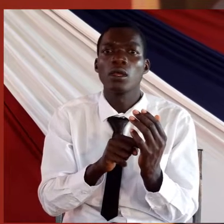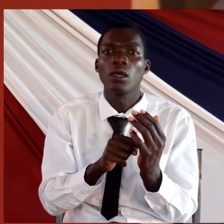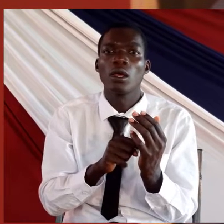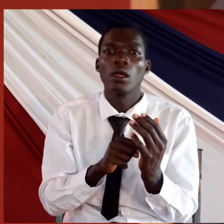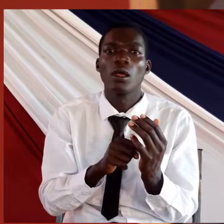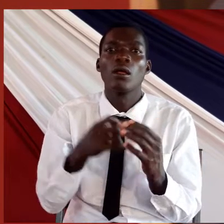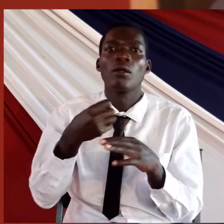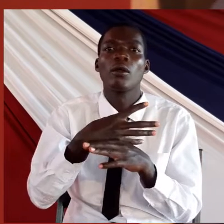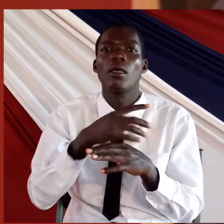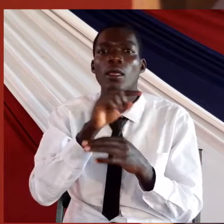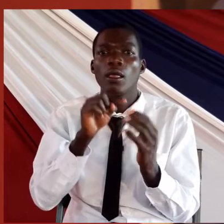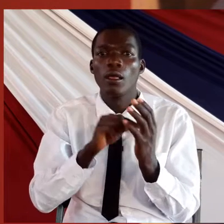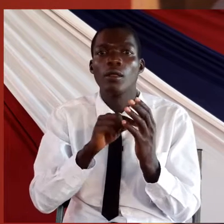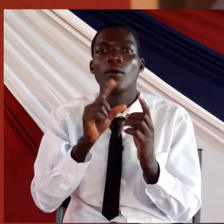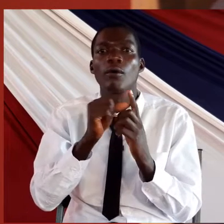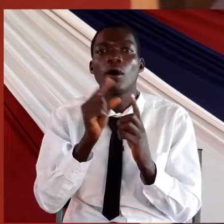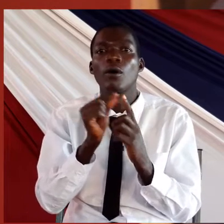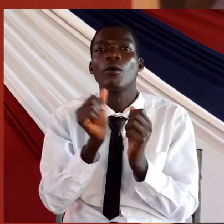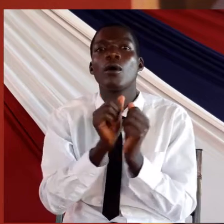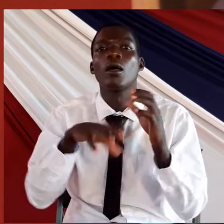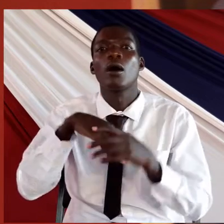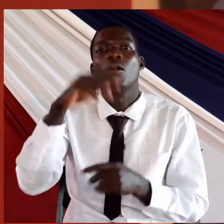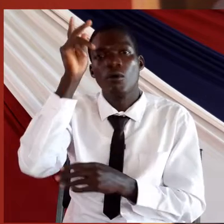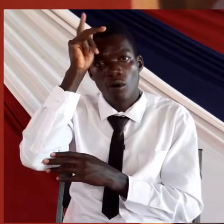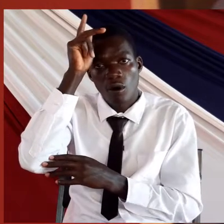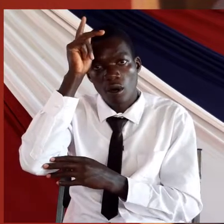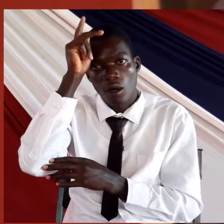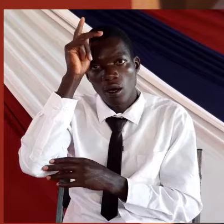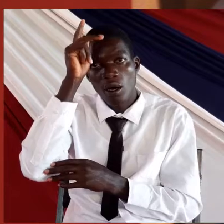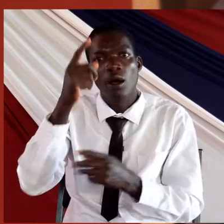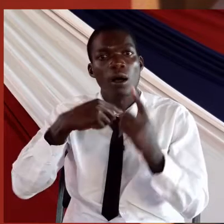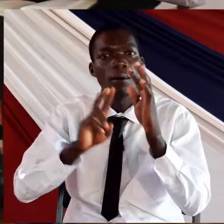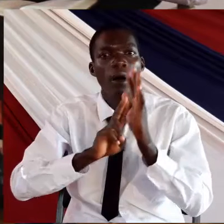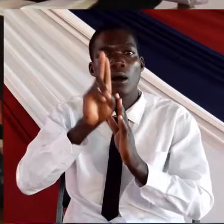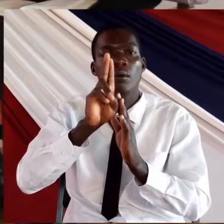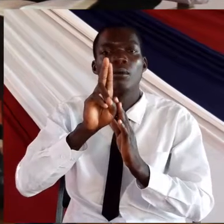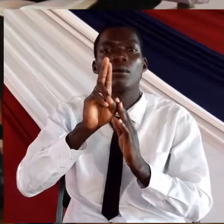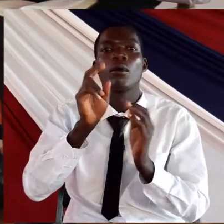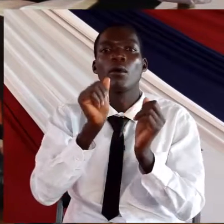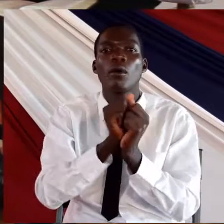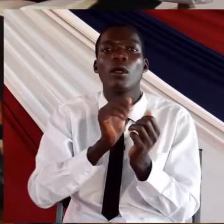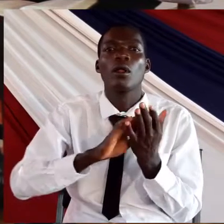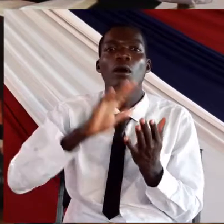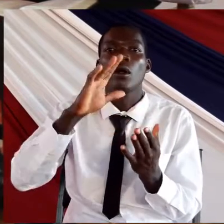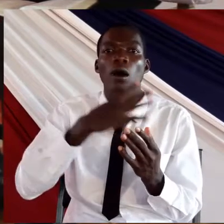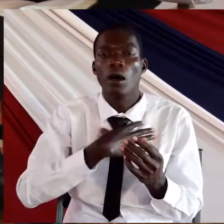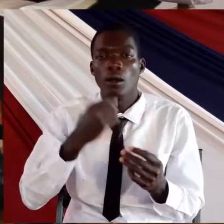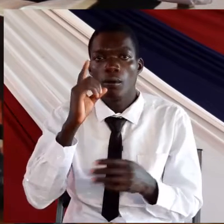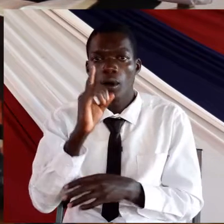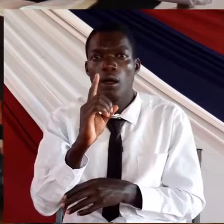counsel by words without knowledge? Gird up now your loins like a